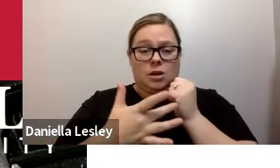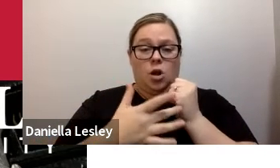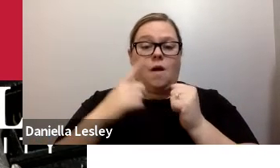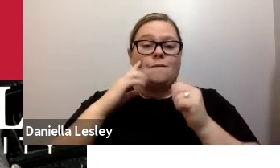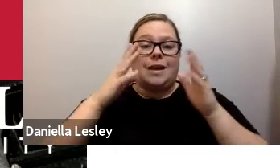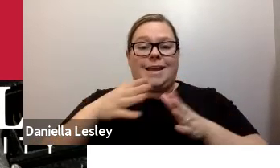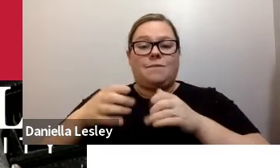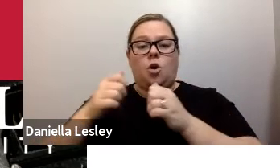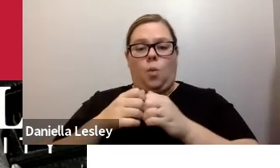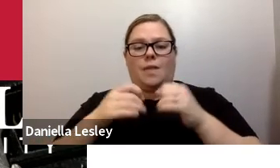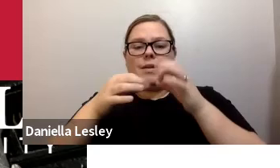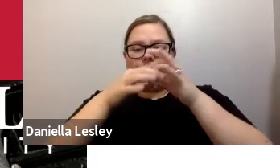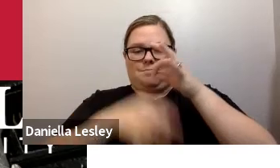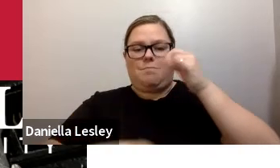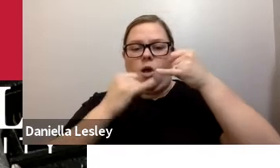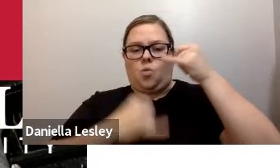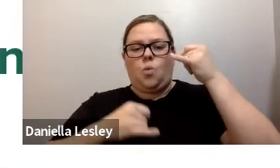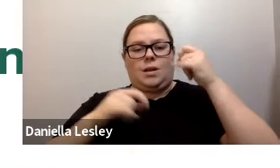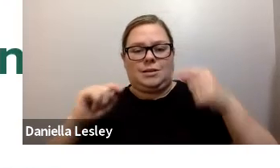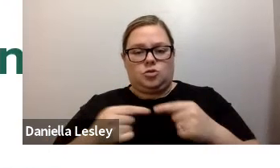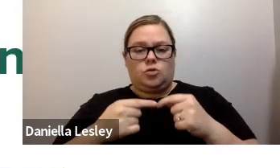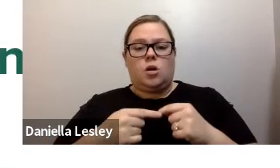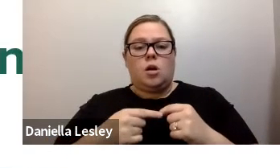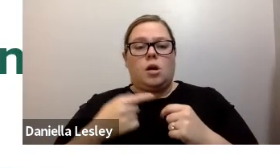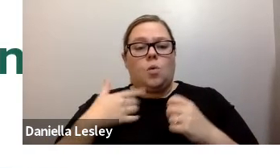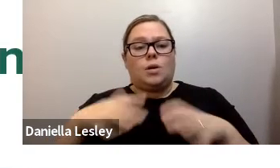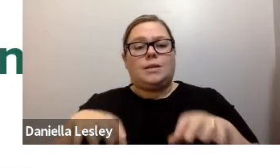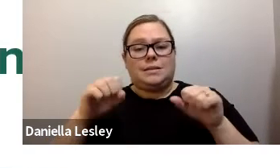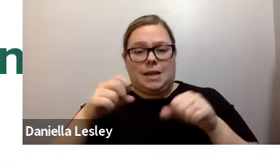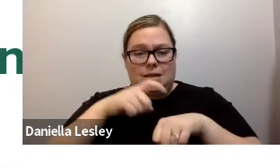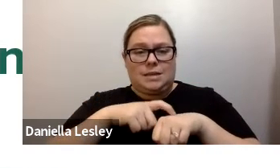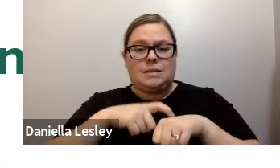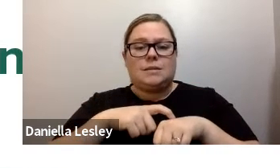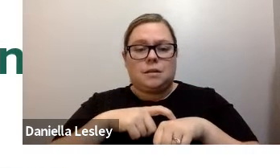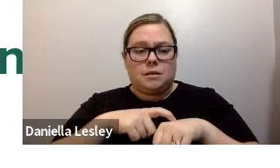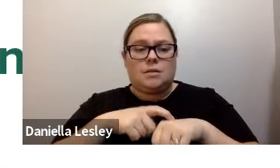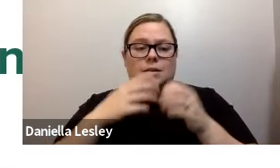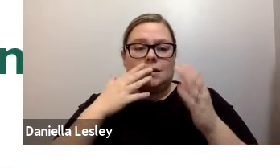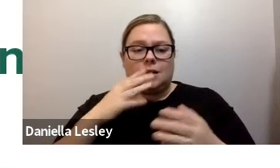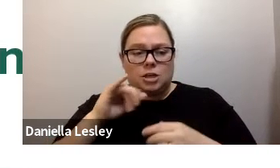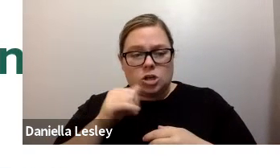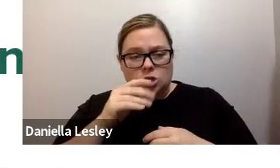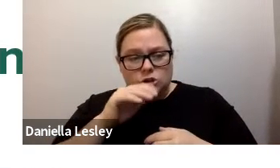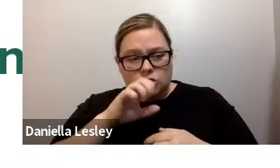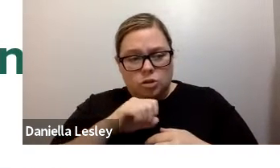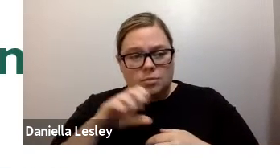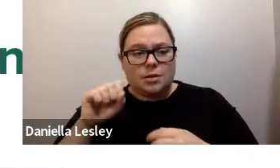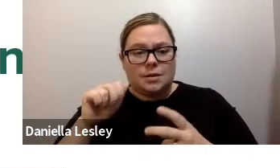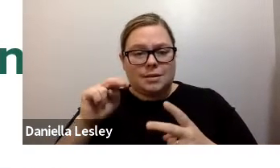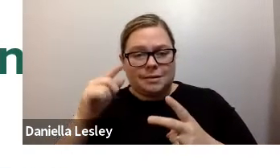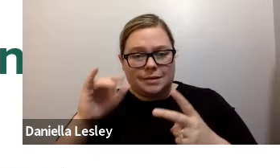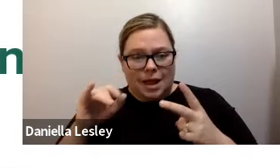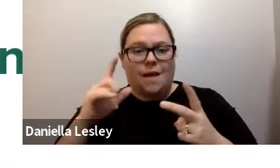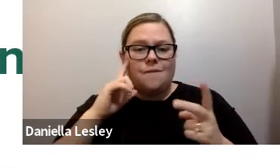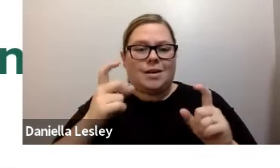spinal cord injury. I would like to take this opportunity to thank Dr. James Rimmer, Sangi, Mohan for